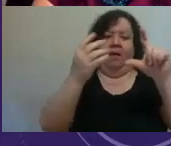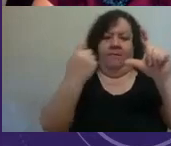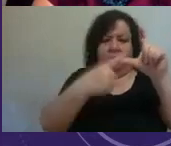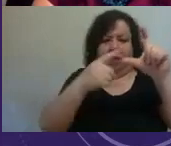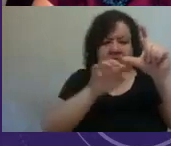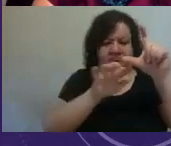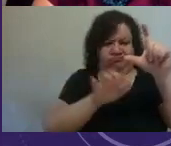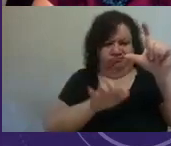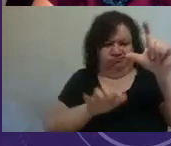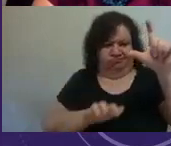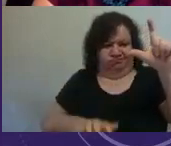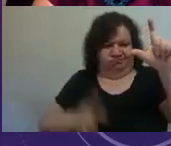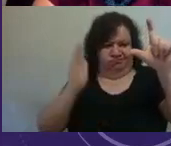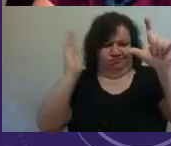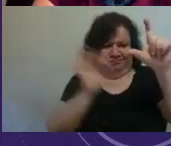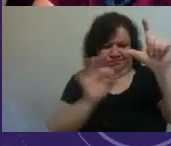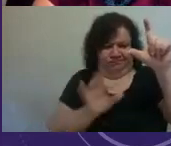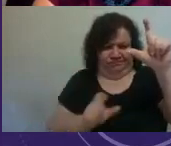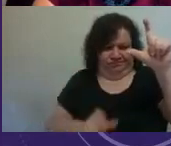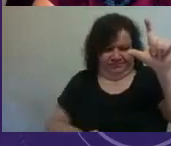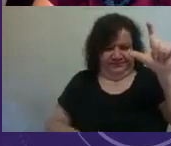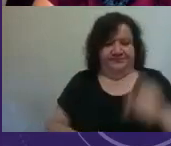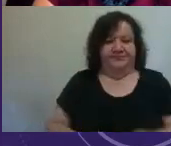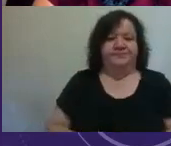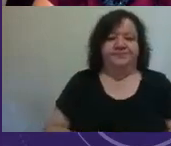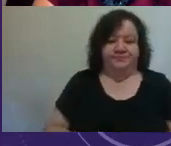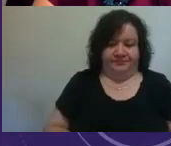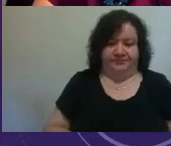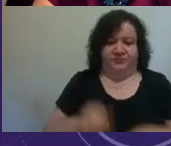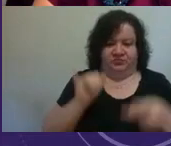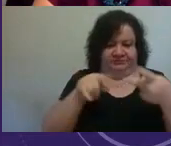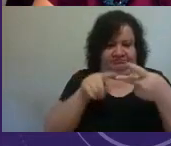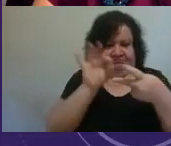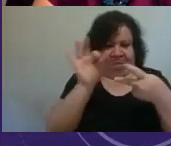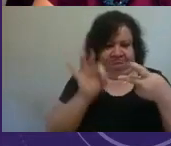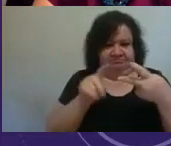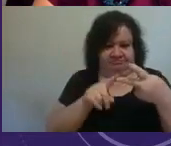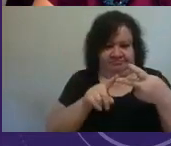Thank you. And this is Alice again. The next question, I believe I have it correct, is